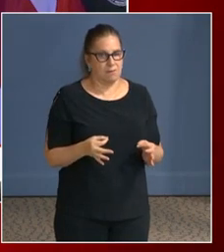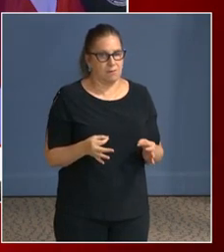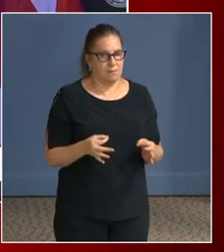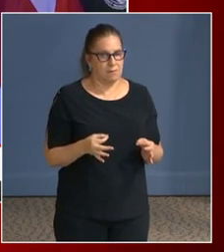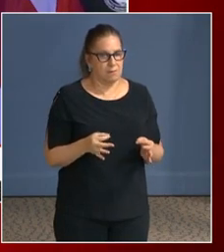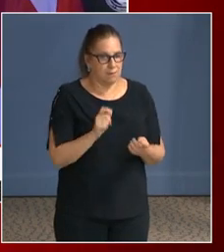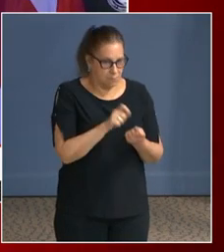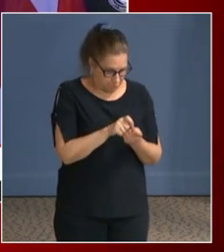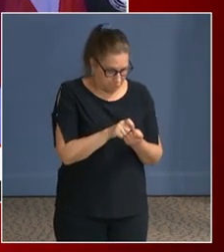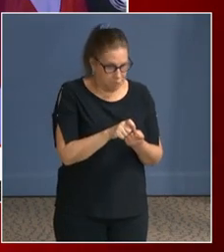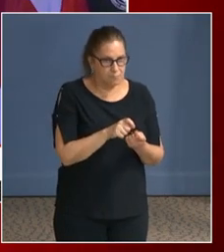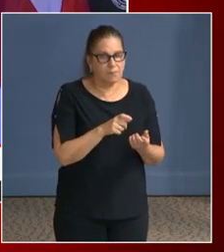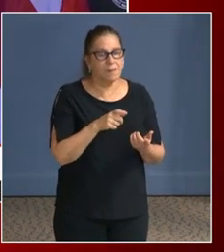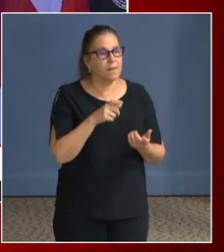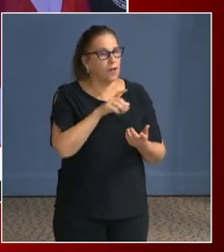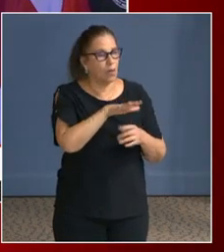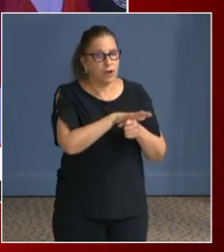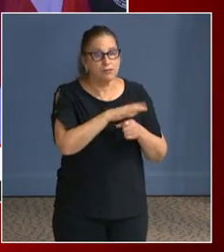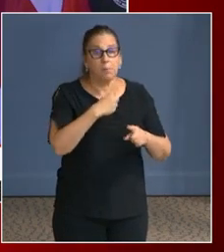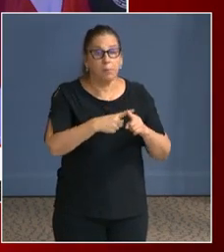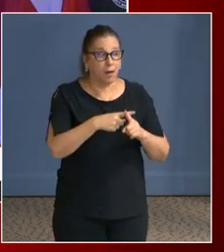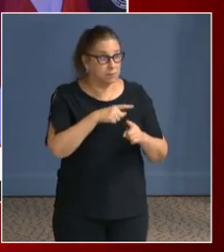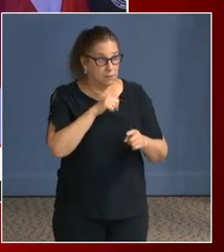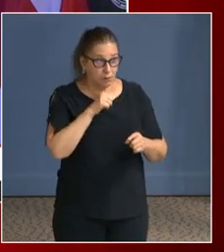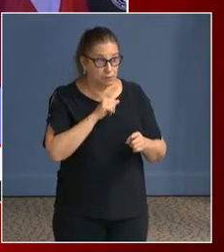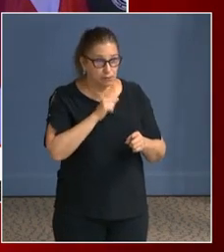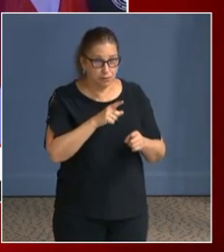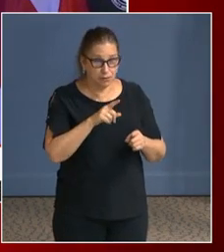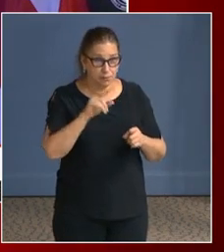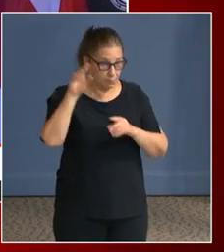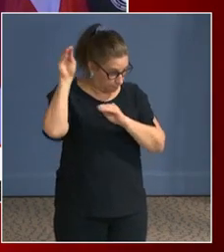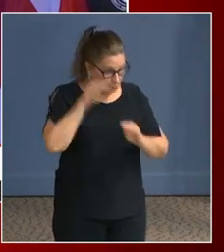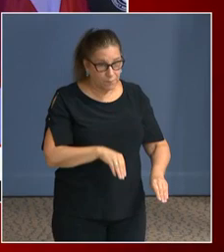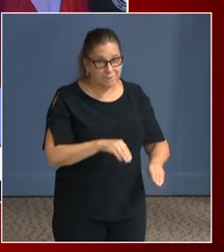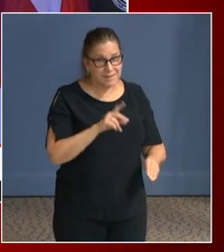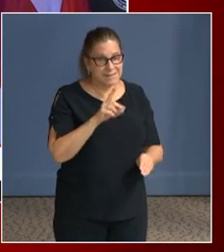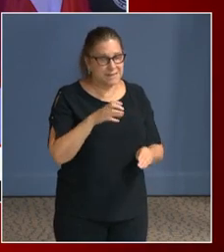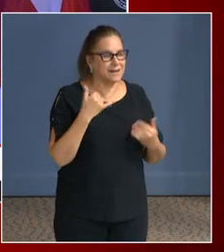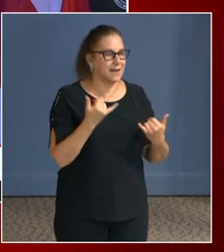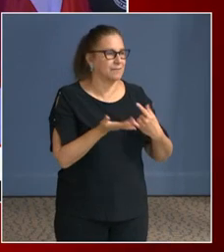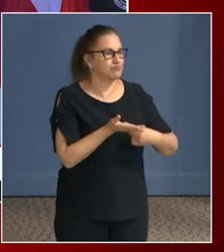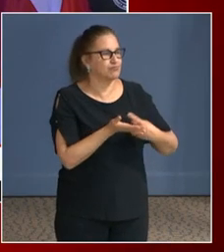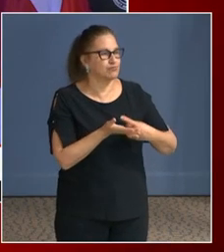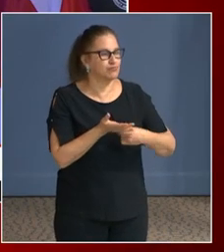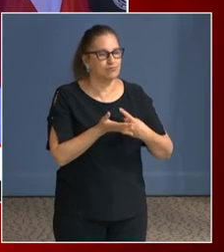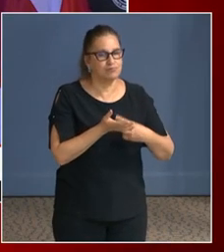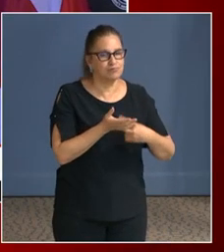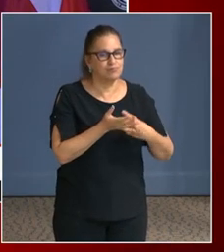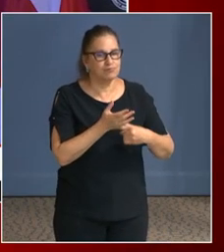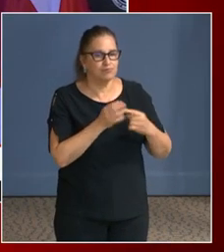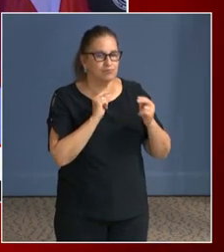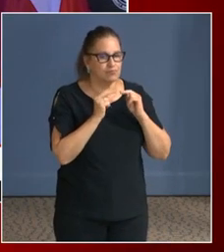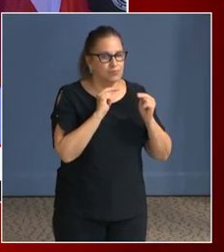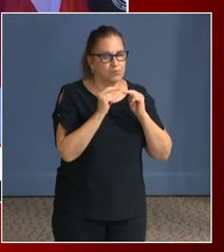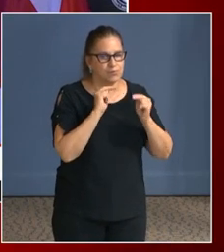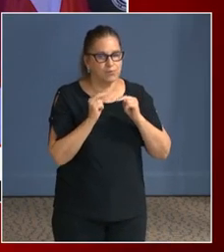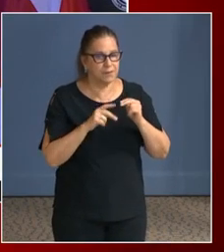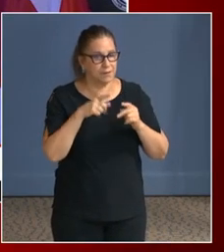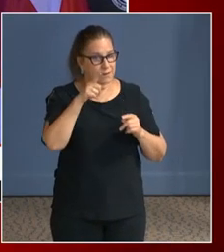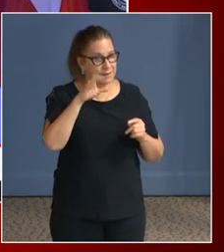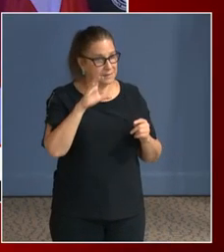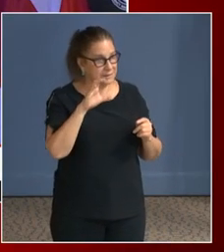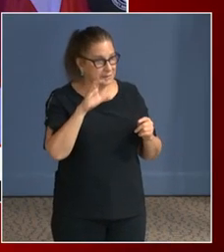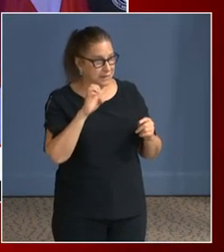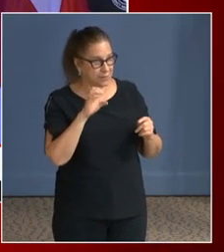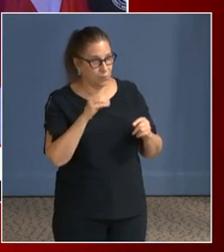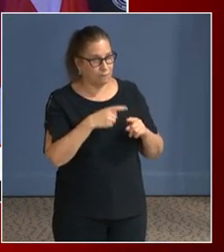Baltimore, and that, again, I guess the bottom line is that it's not a done deal. Have you heard from him since in the past 24 hours